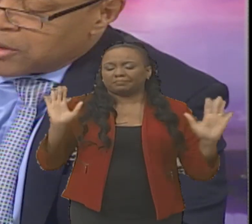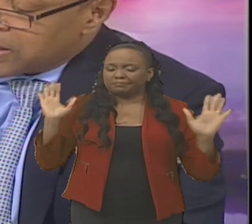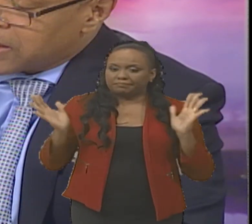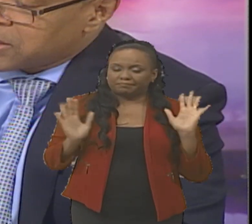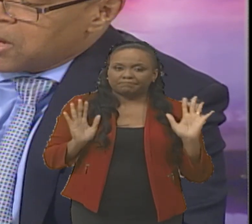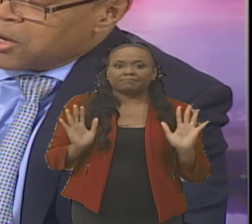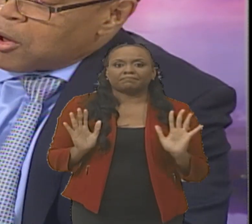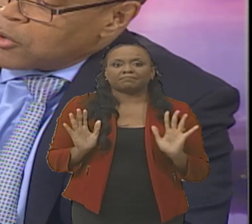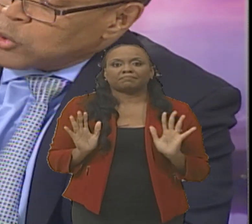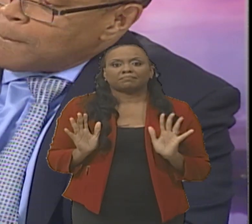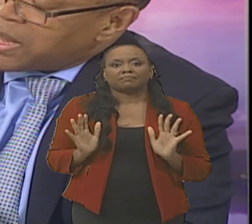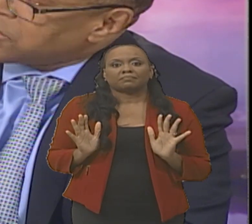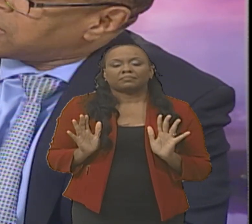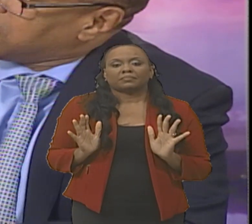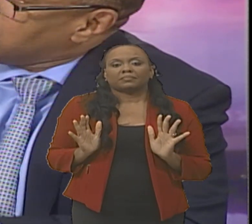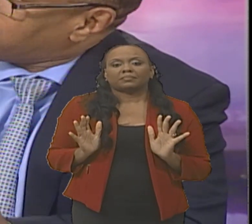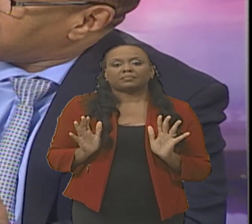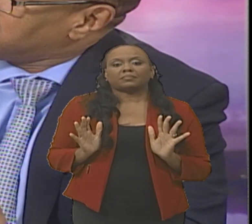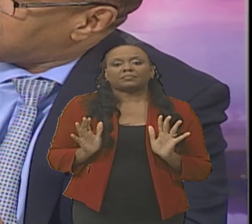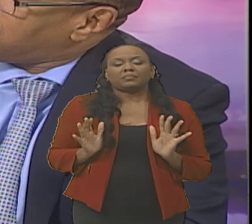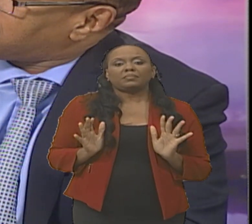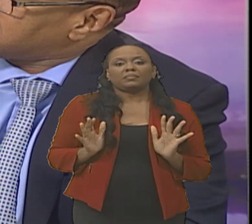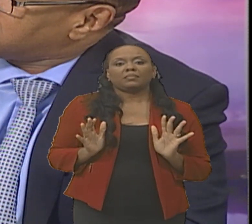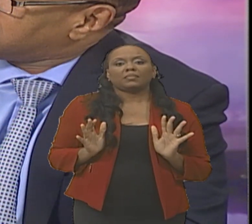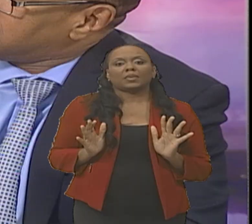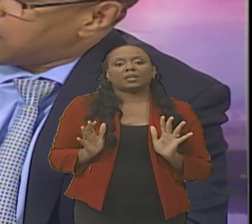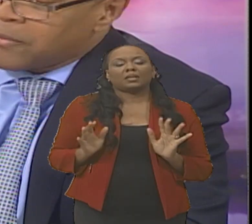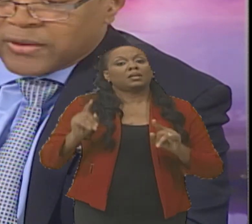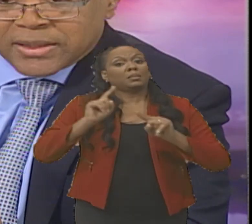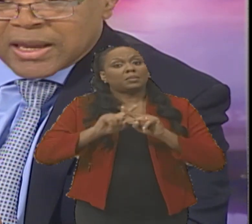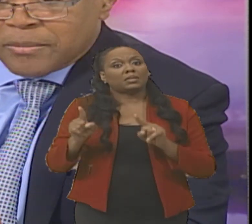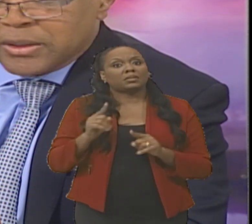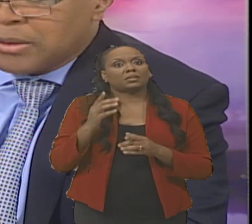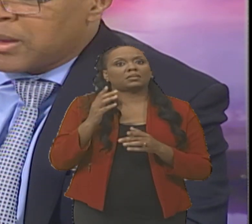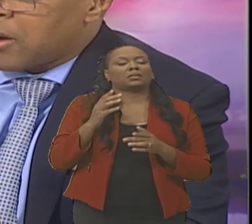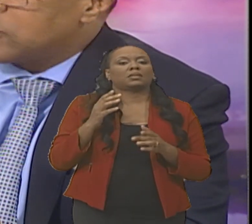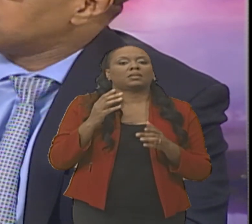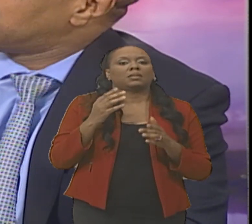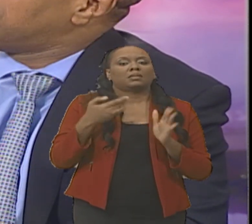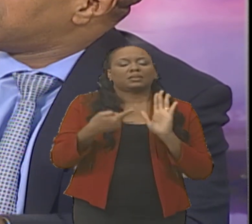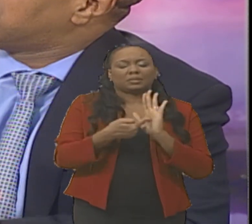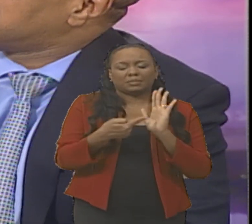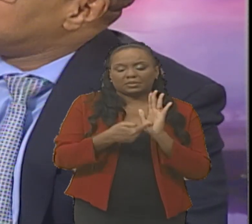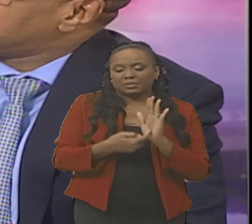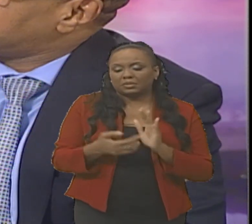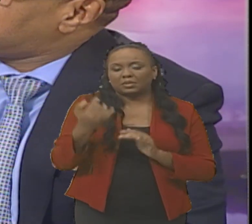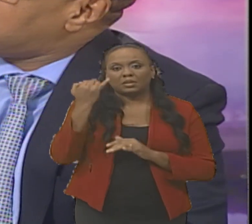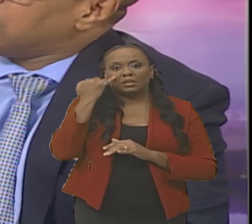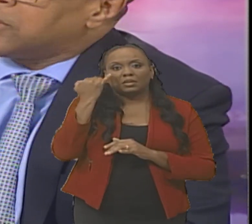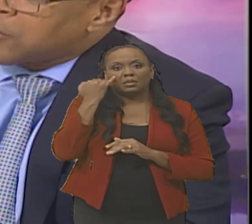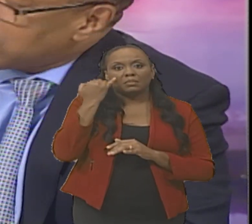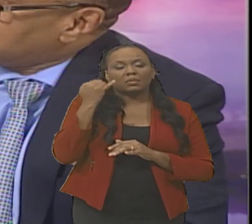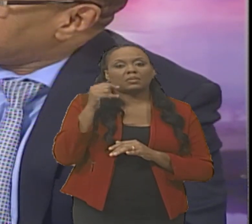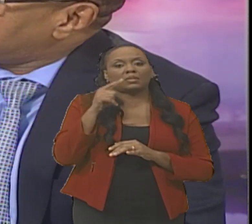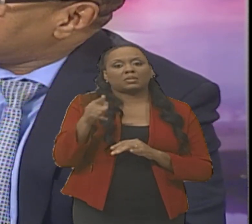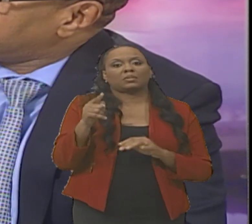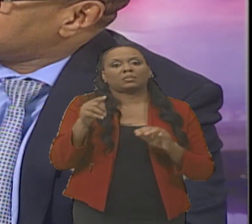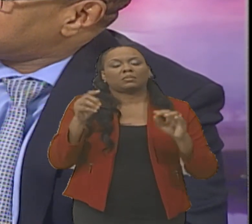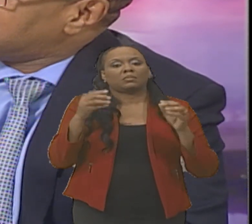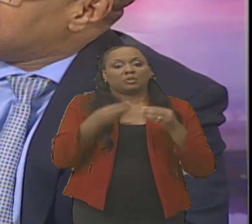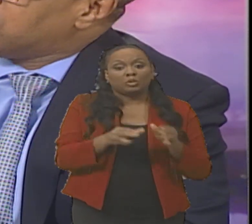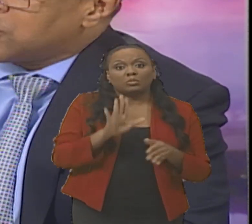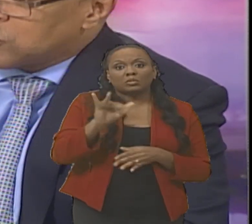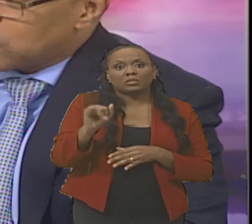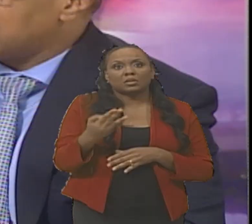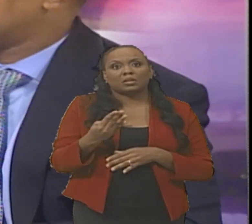this context, there are also measures to deal with any job loss. For example, there'll be a household mitigation unit set up directly on the Prime